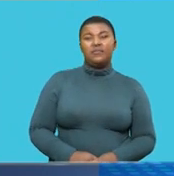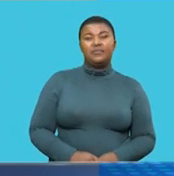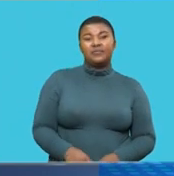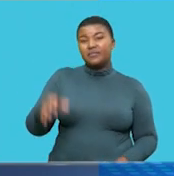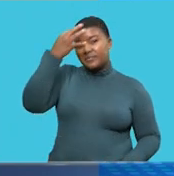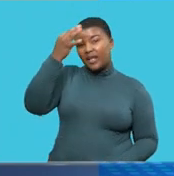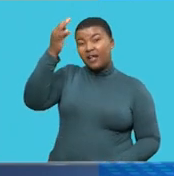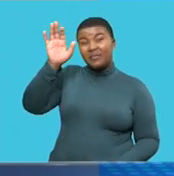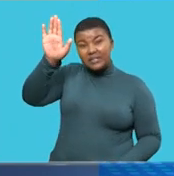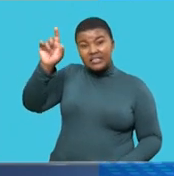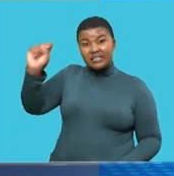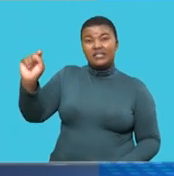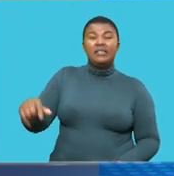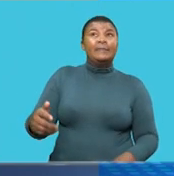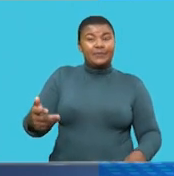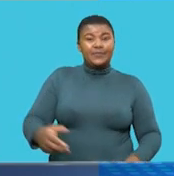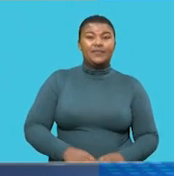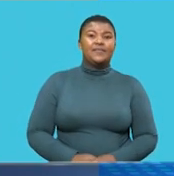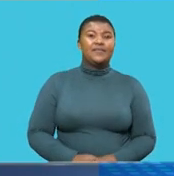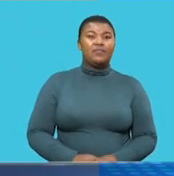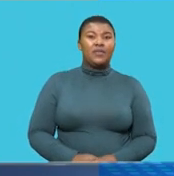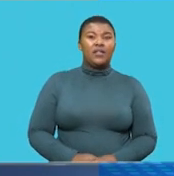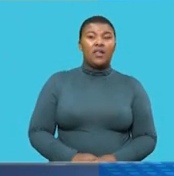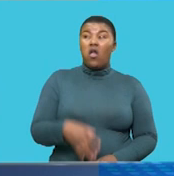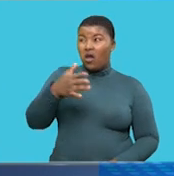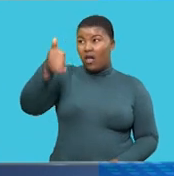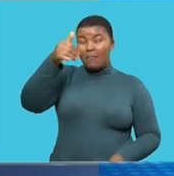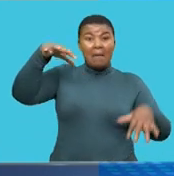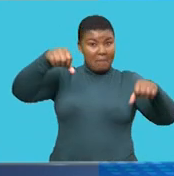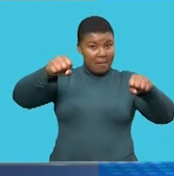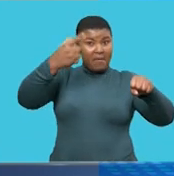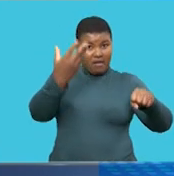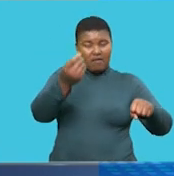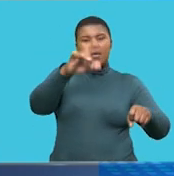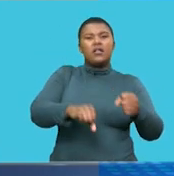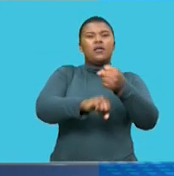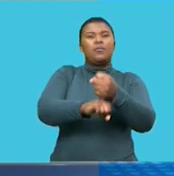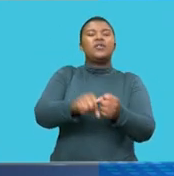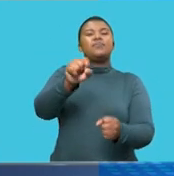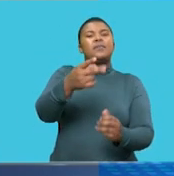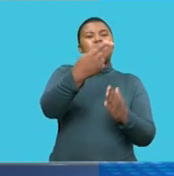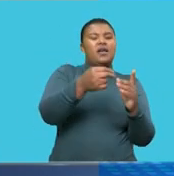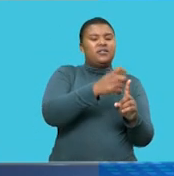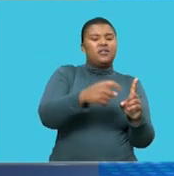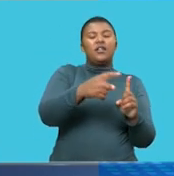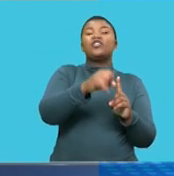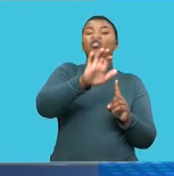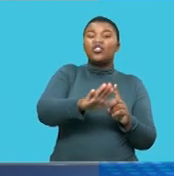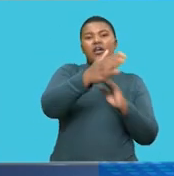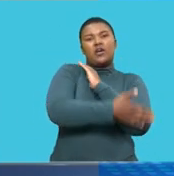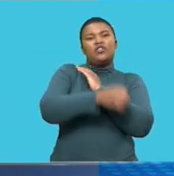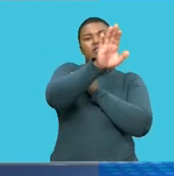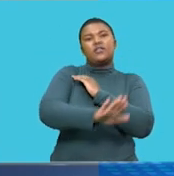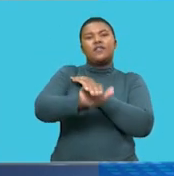government, who is in charge of supporting the arts and culture in our